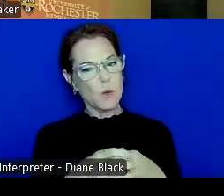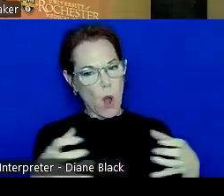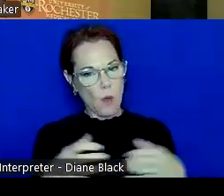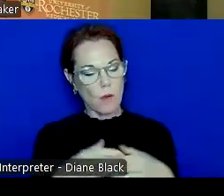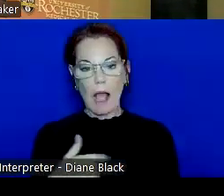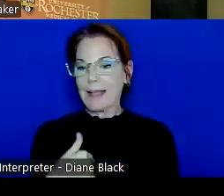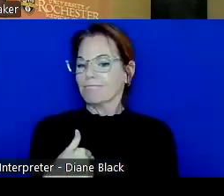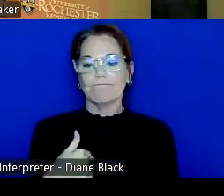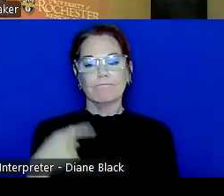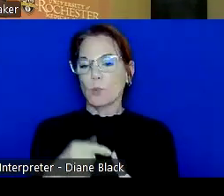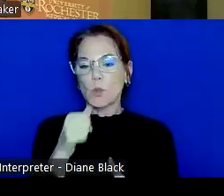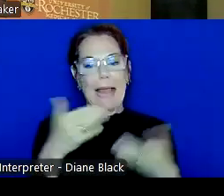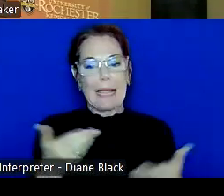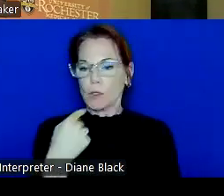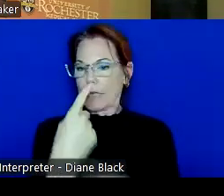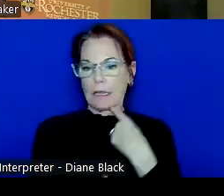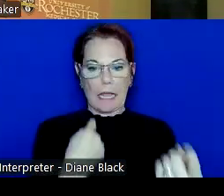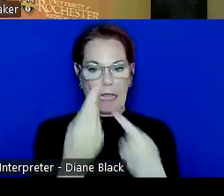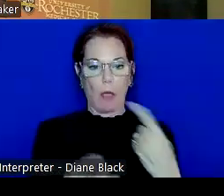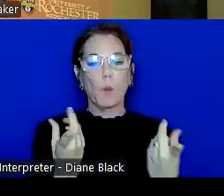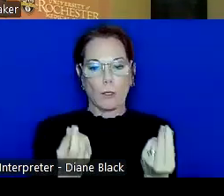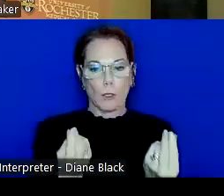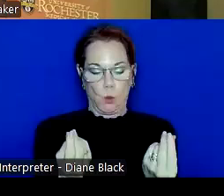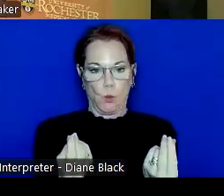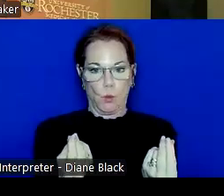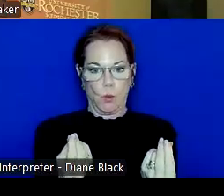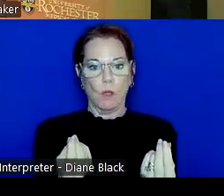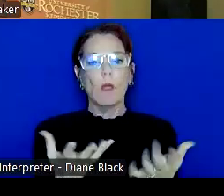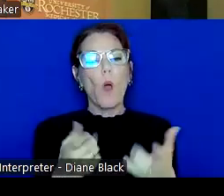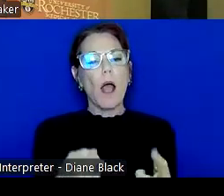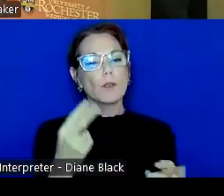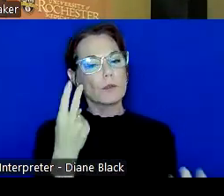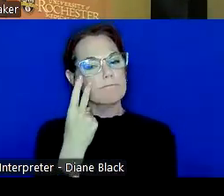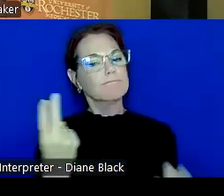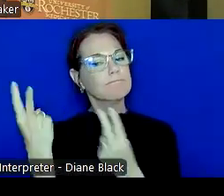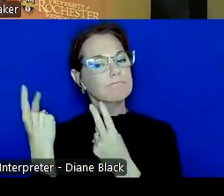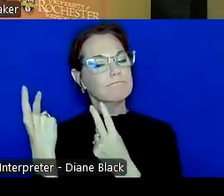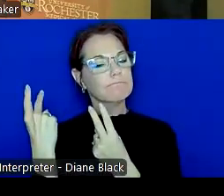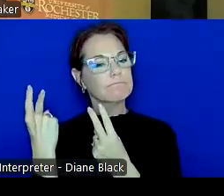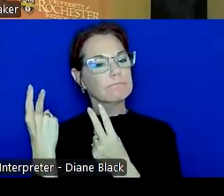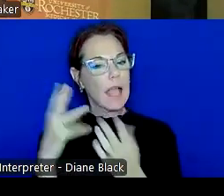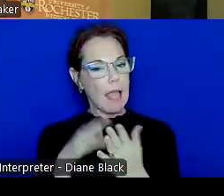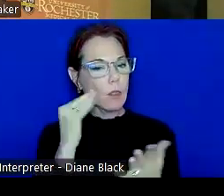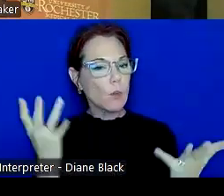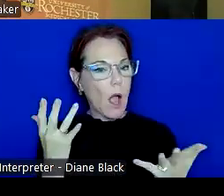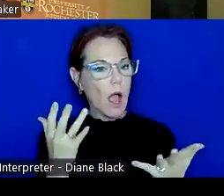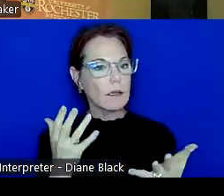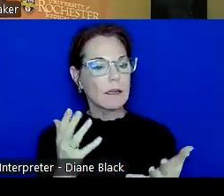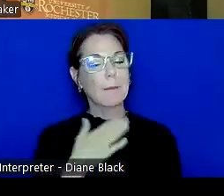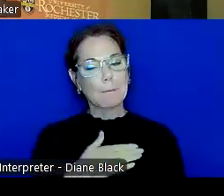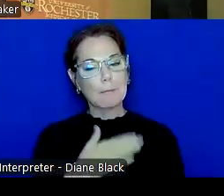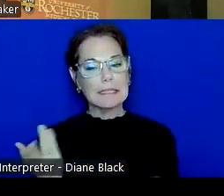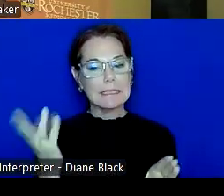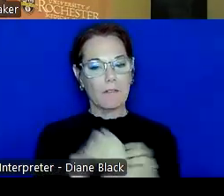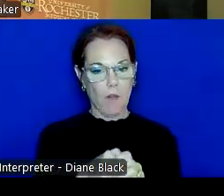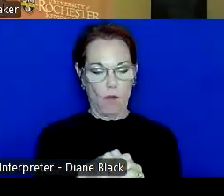this. Tay and I are not here to do that. Instead is to say, will we look at our past? Will we learn from it? And will we get involved in a different